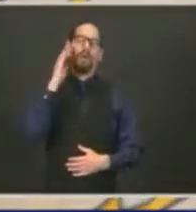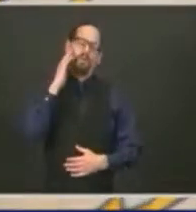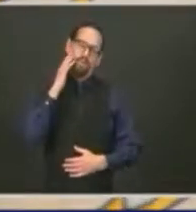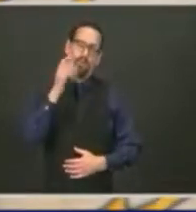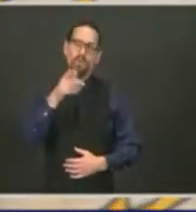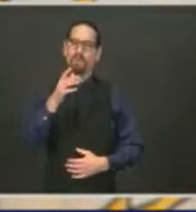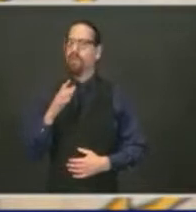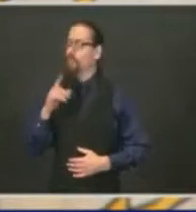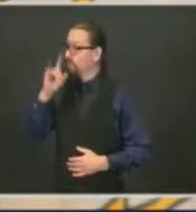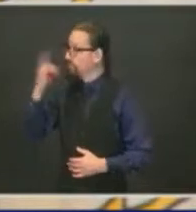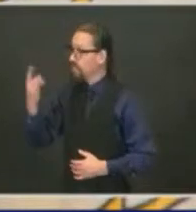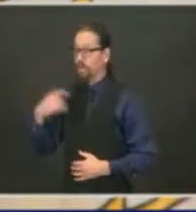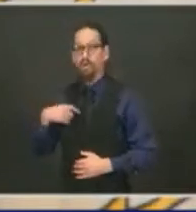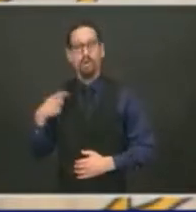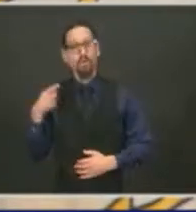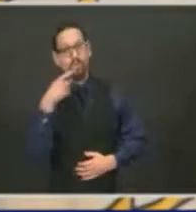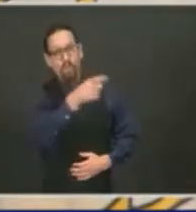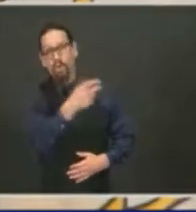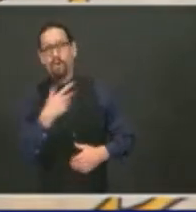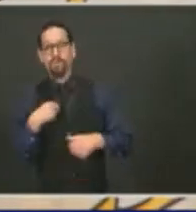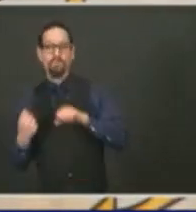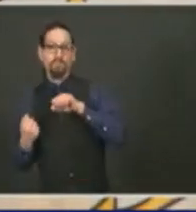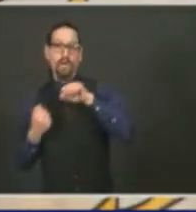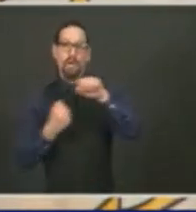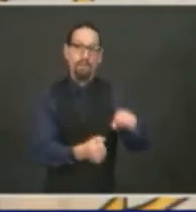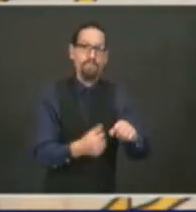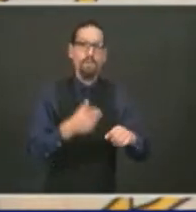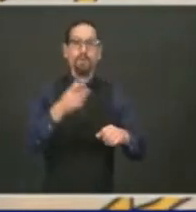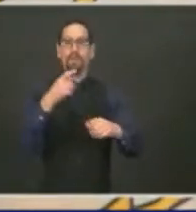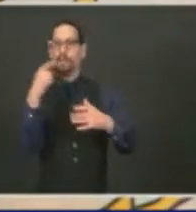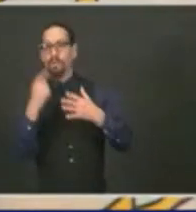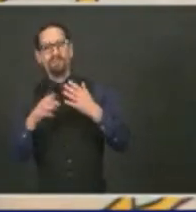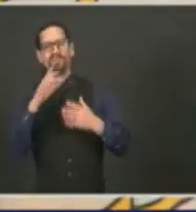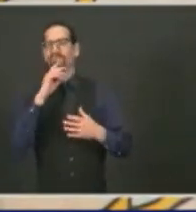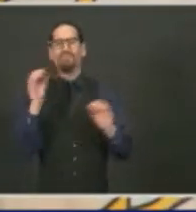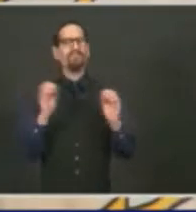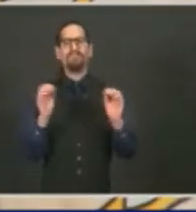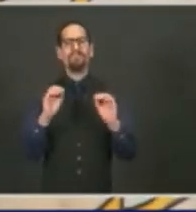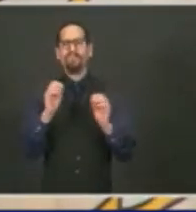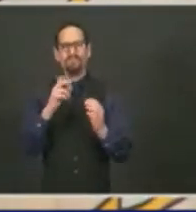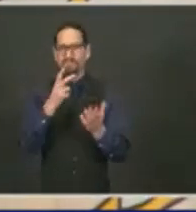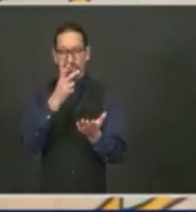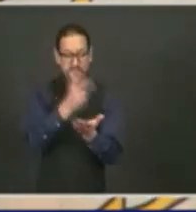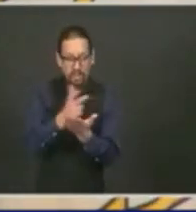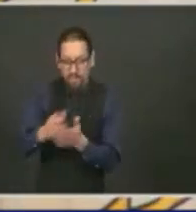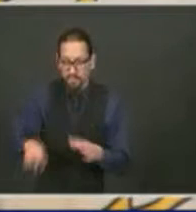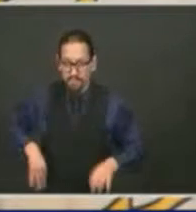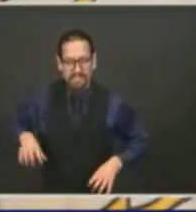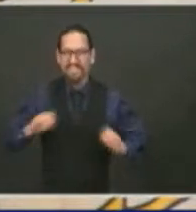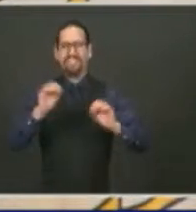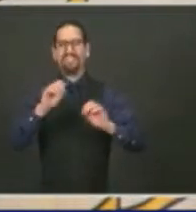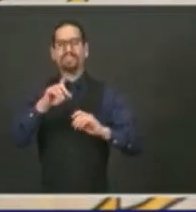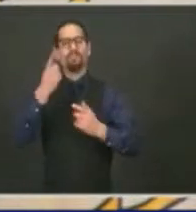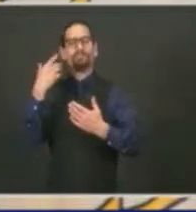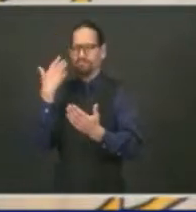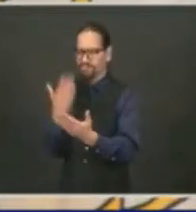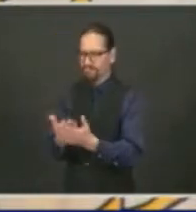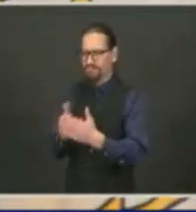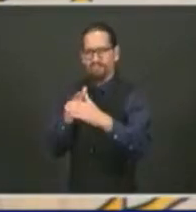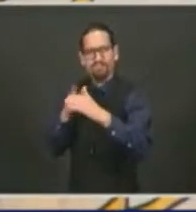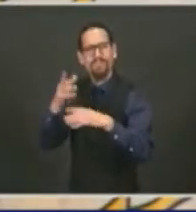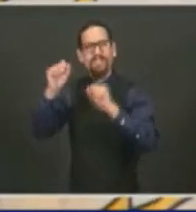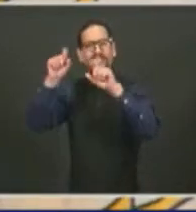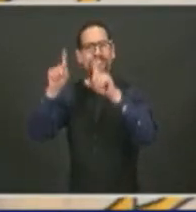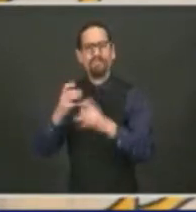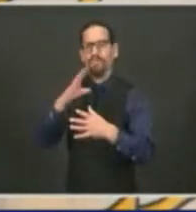no line. We have capacity to do 5,000 tests a day. We're doing 500 tests a day. So come